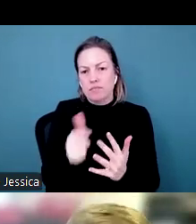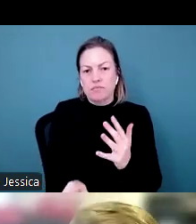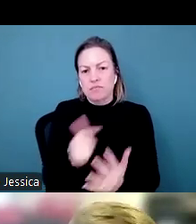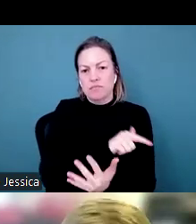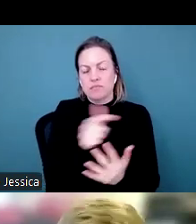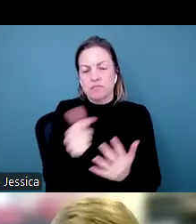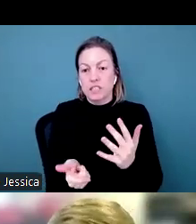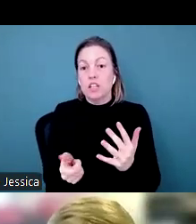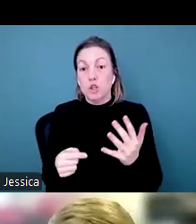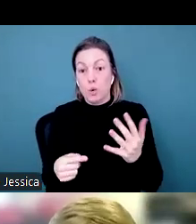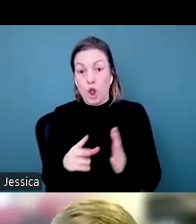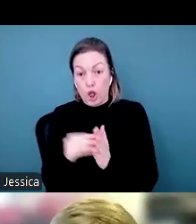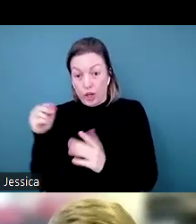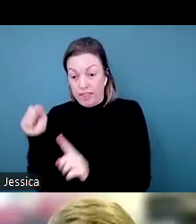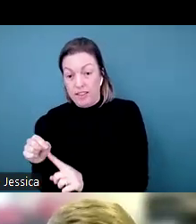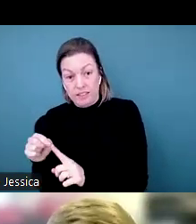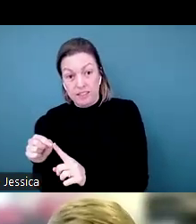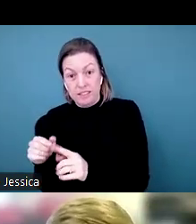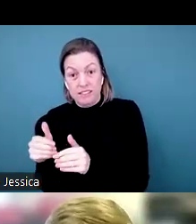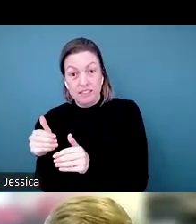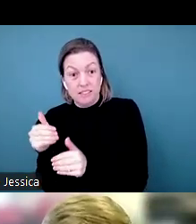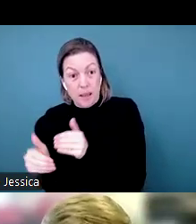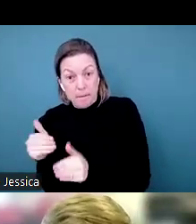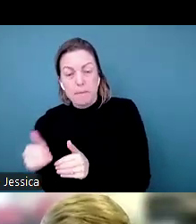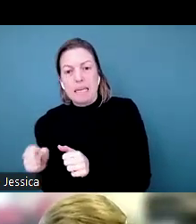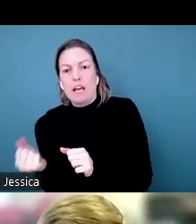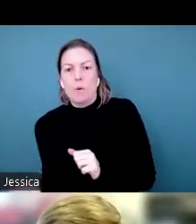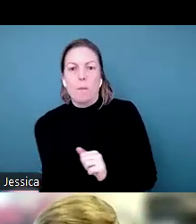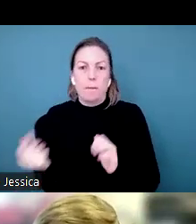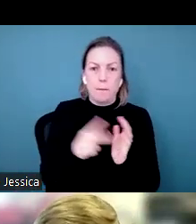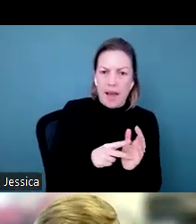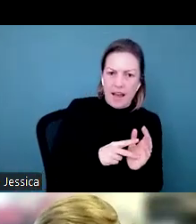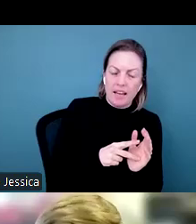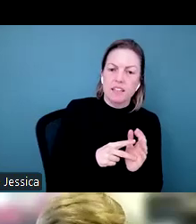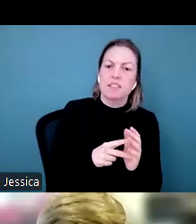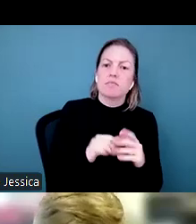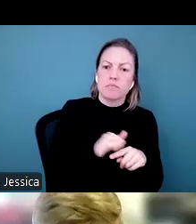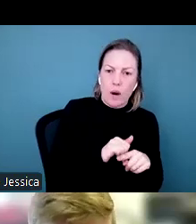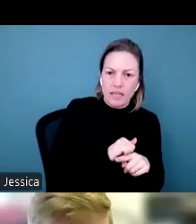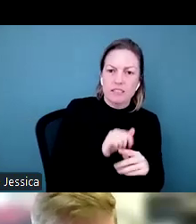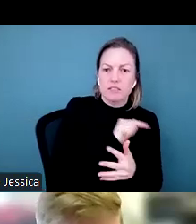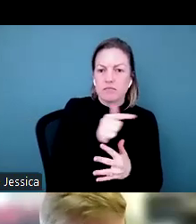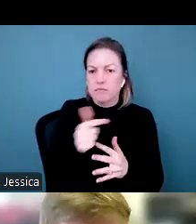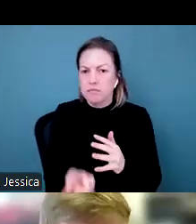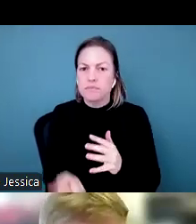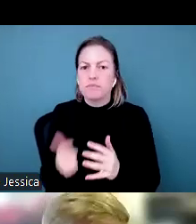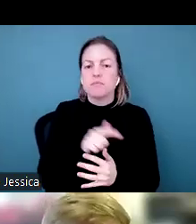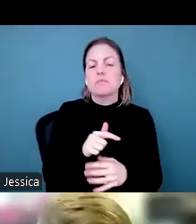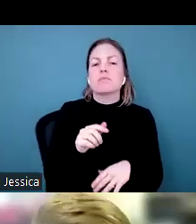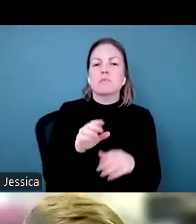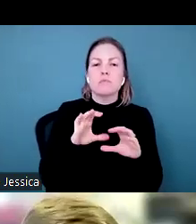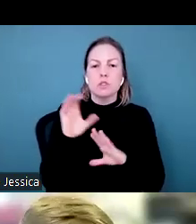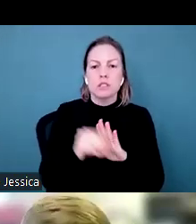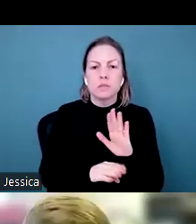step, you can go back and improve on prior steps as you develop the program itself. So this is, again, curriculum development model.